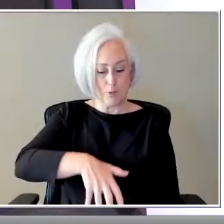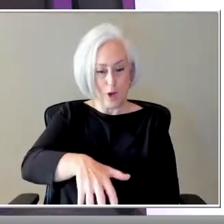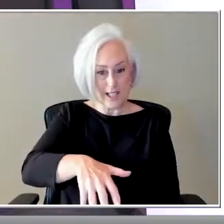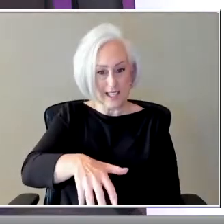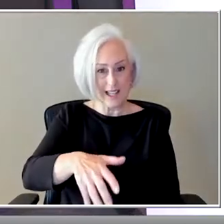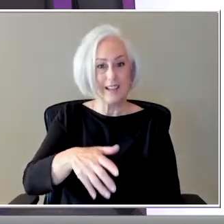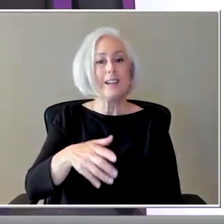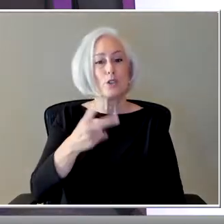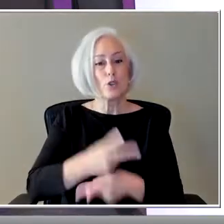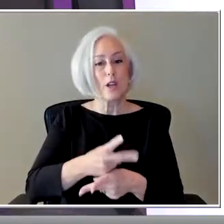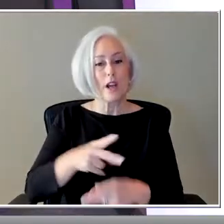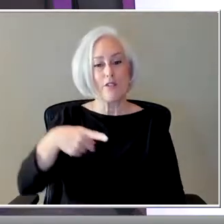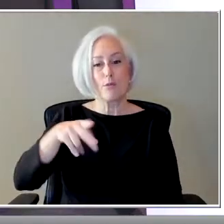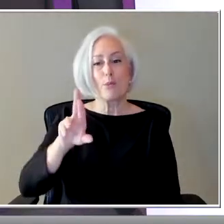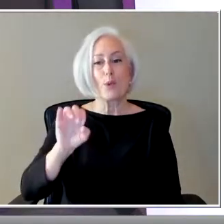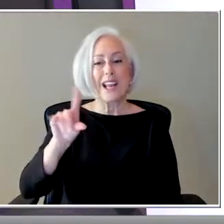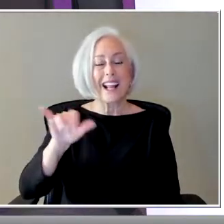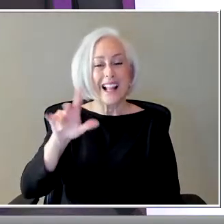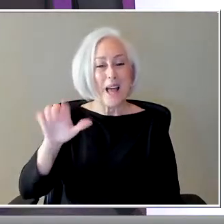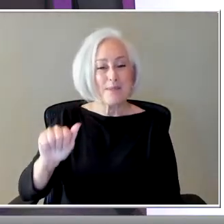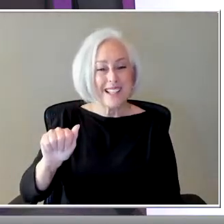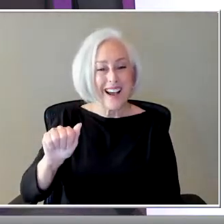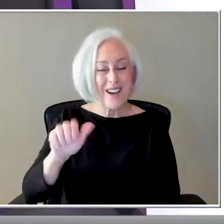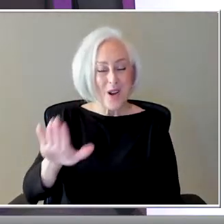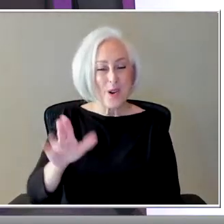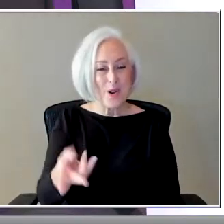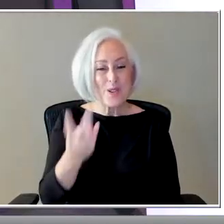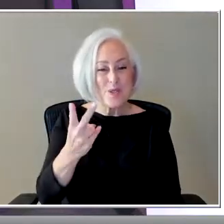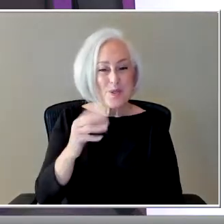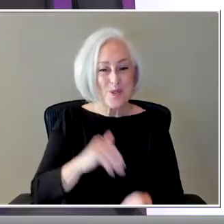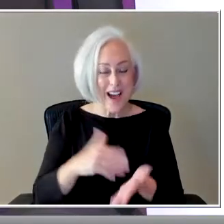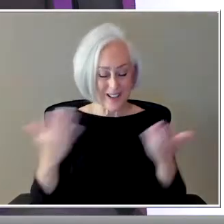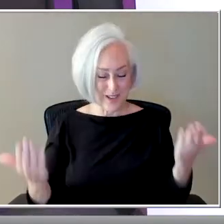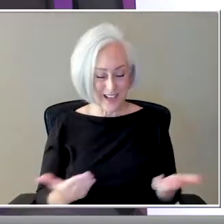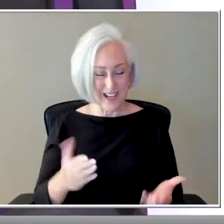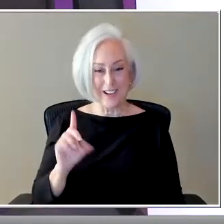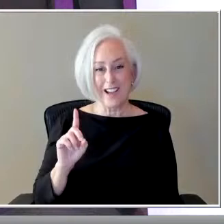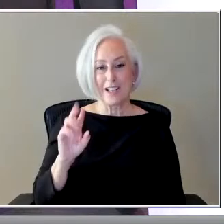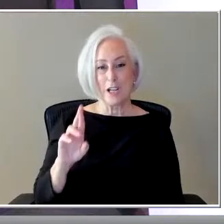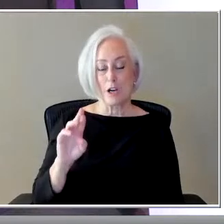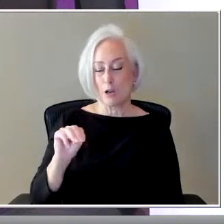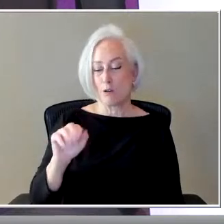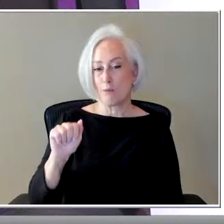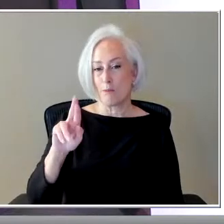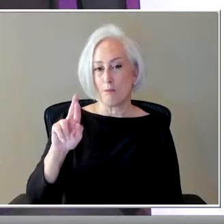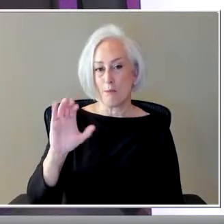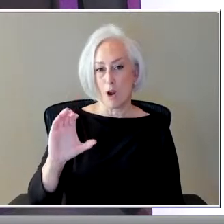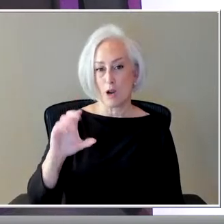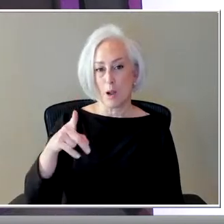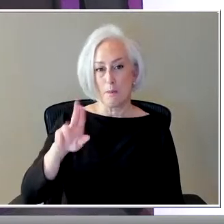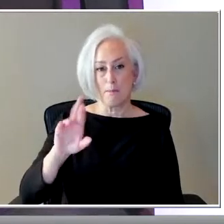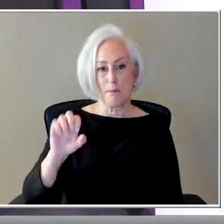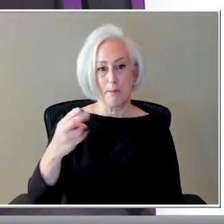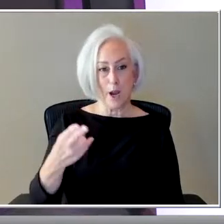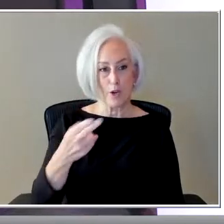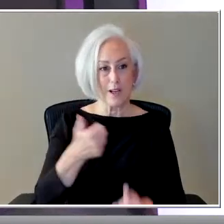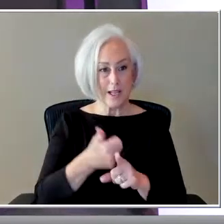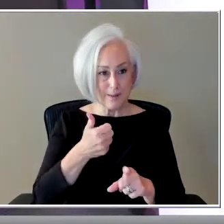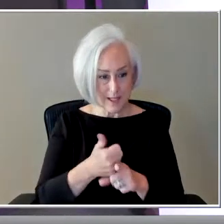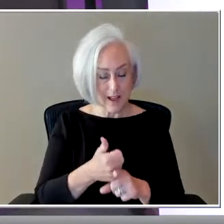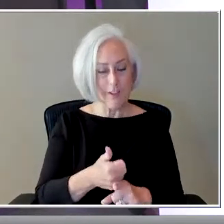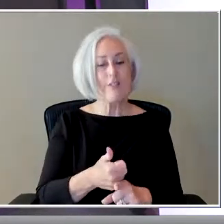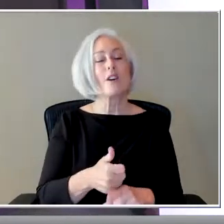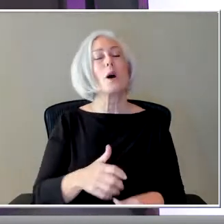her two amazing doctors who are in the studio here with us this morning. Dr. Mark Parrish. Dr. Parrish is a maternal and fetal medicine